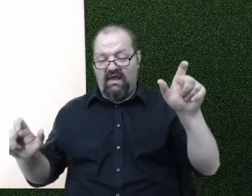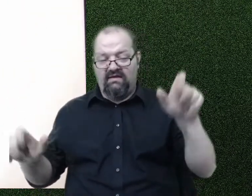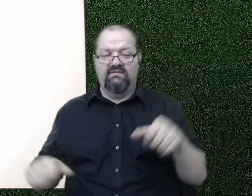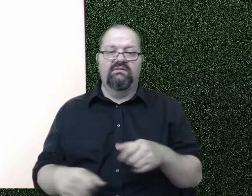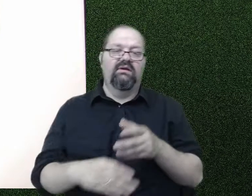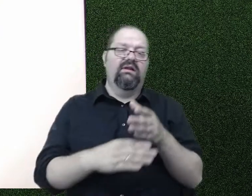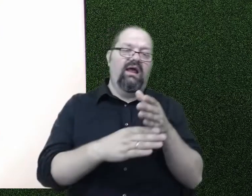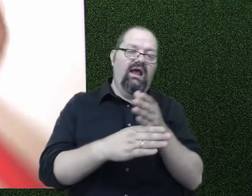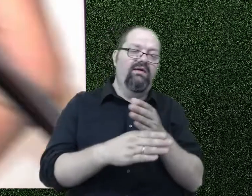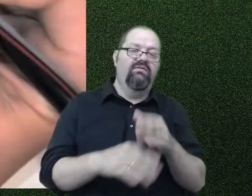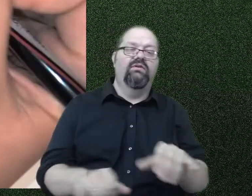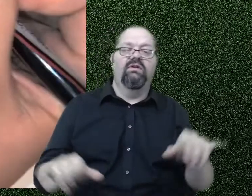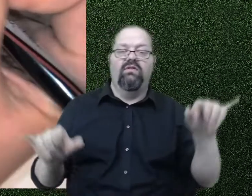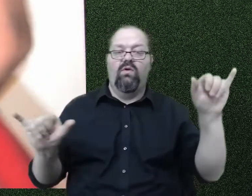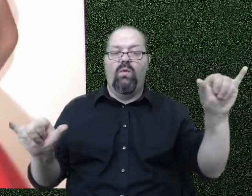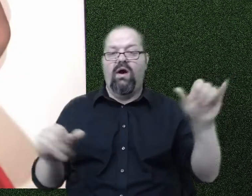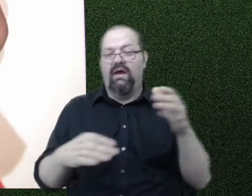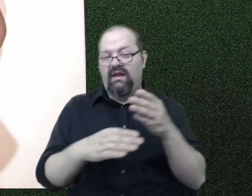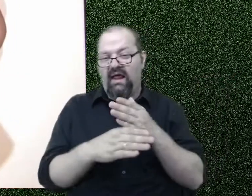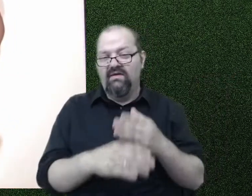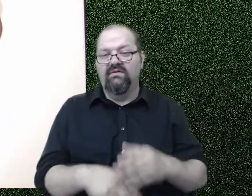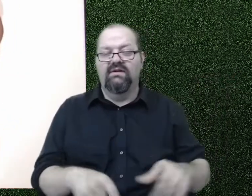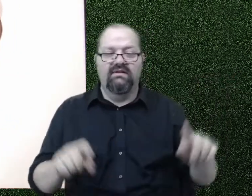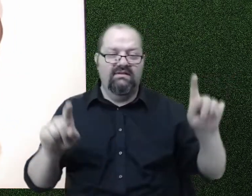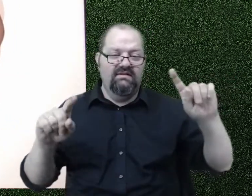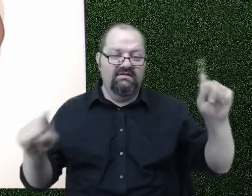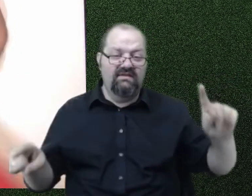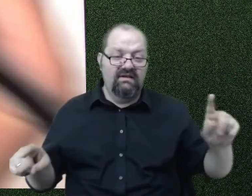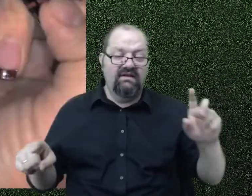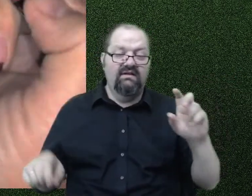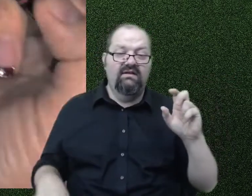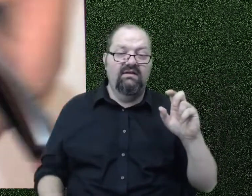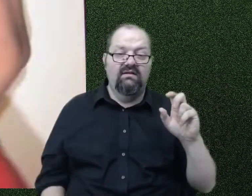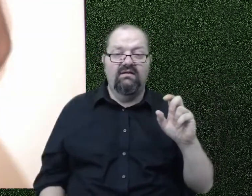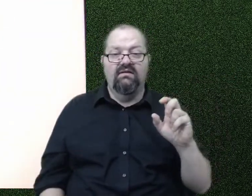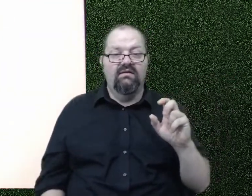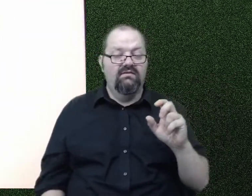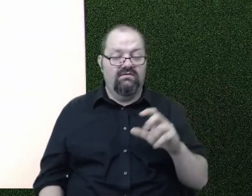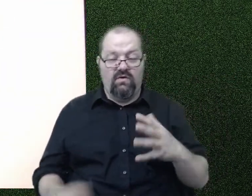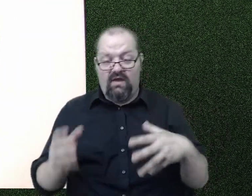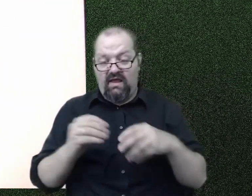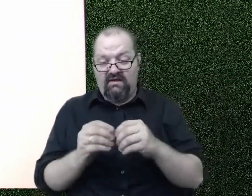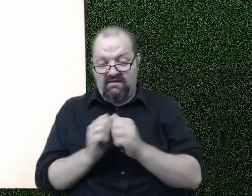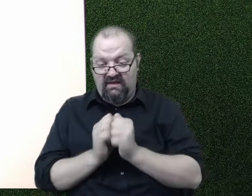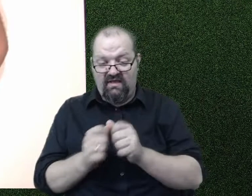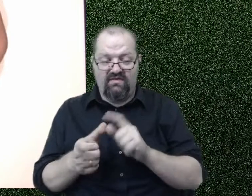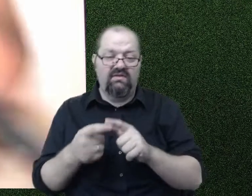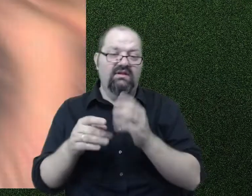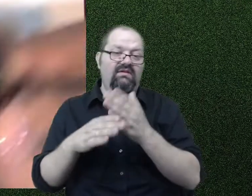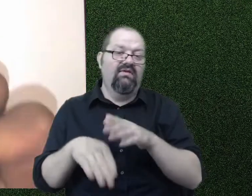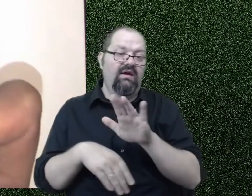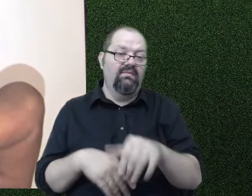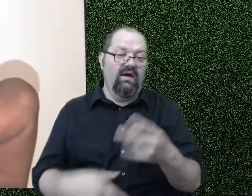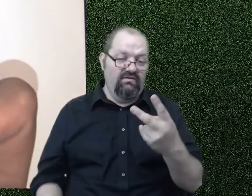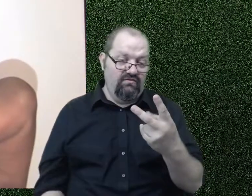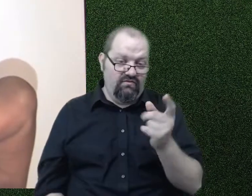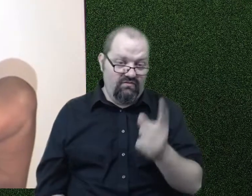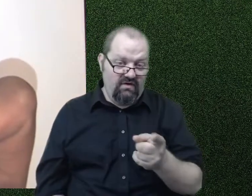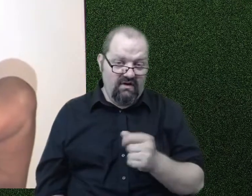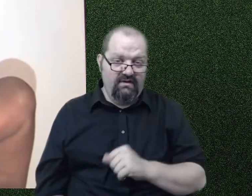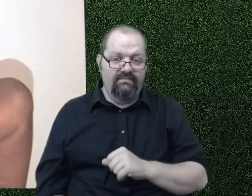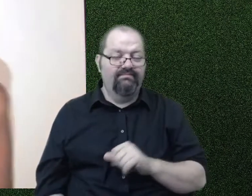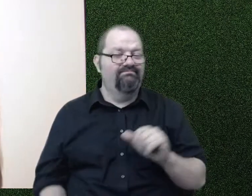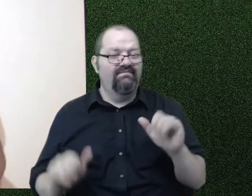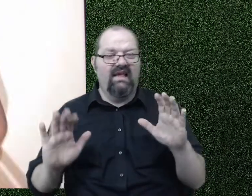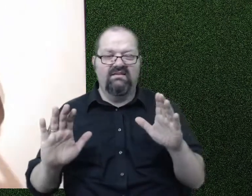value. And if you have 2 test scores, you're trying to get your average, you just add them together and divide by 2, right? That's all we're doing